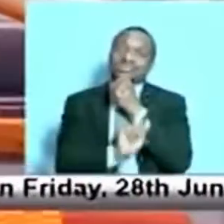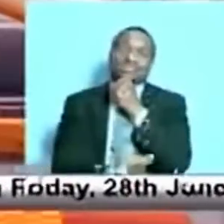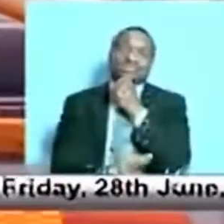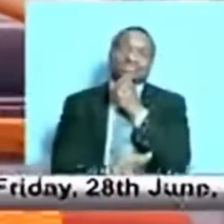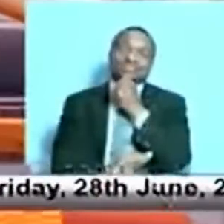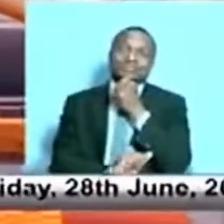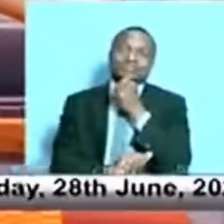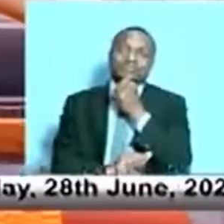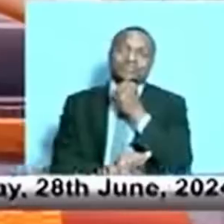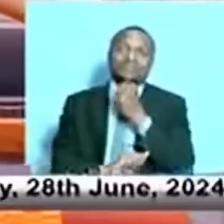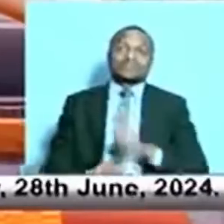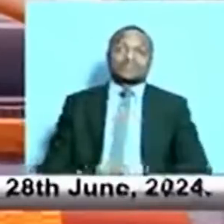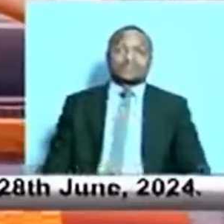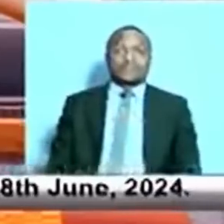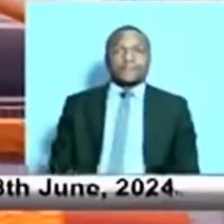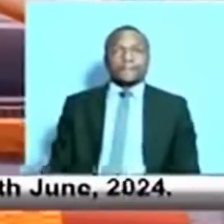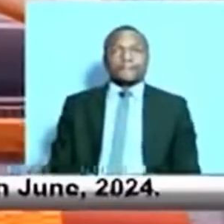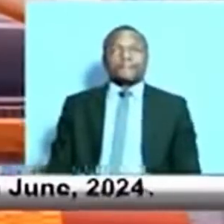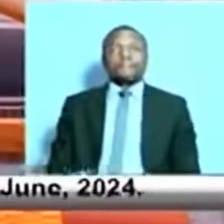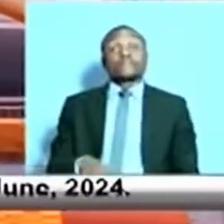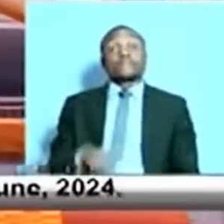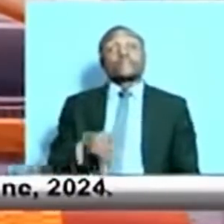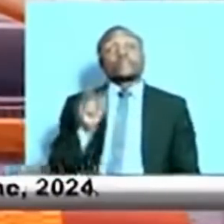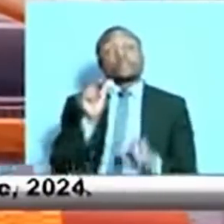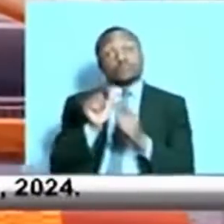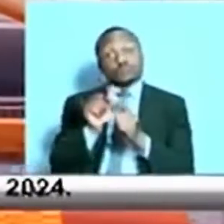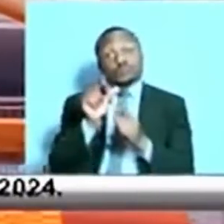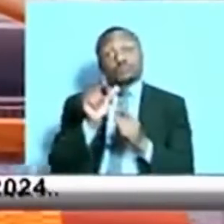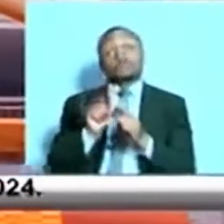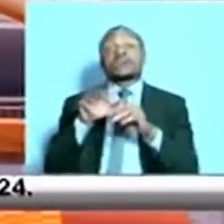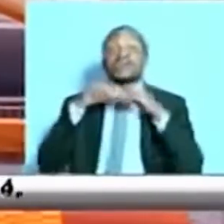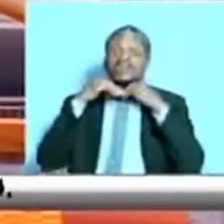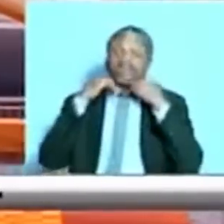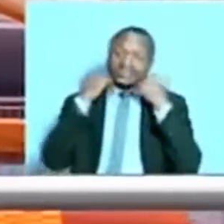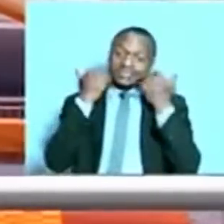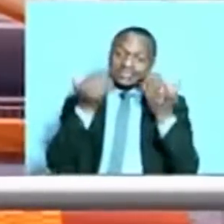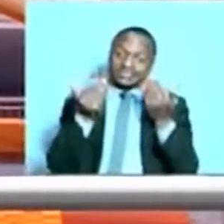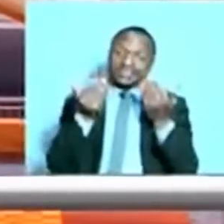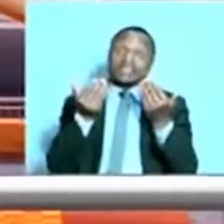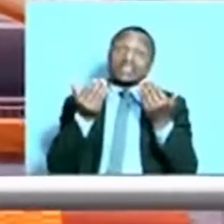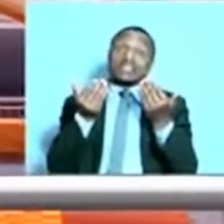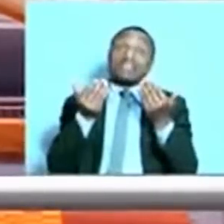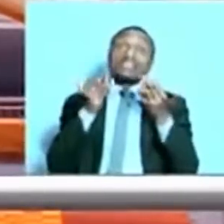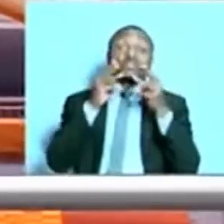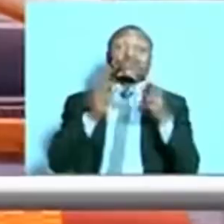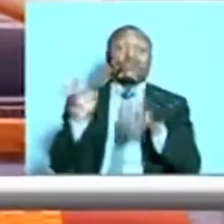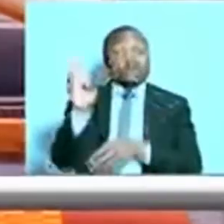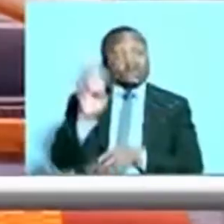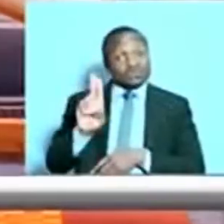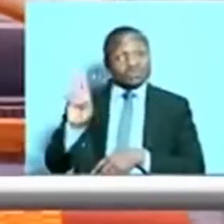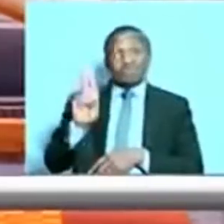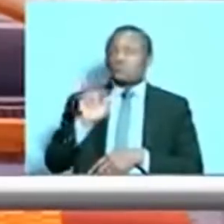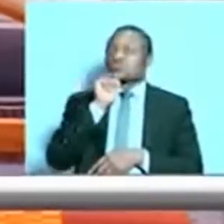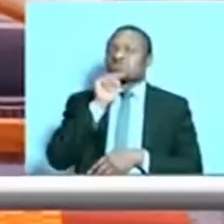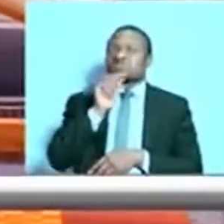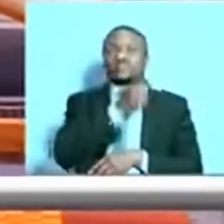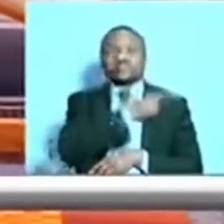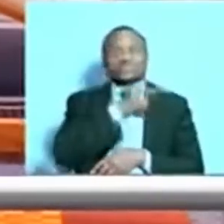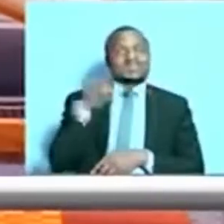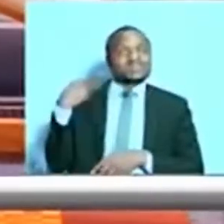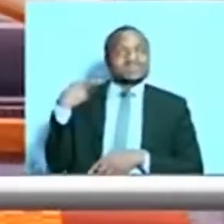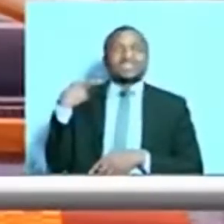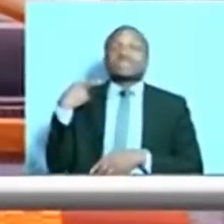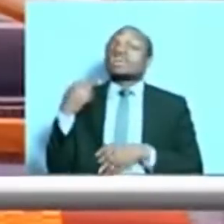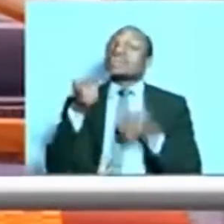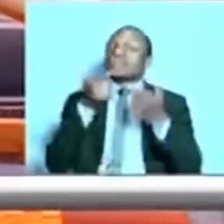Affairs, the word ashamed, the way it has been used is unparliamentary.